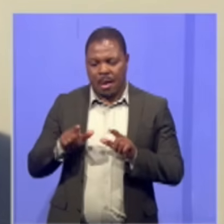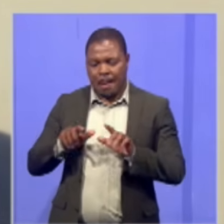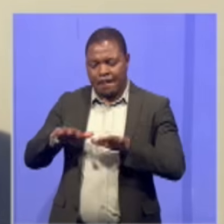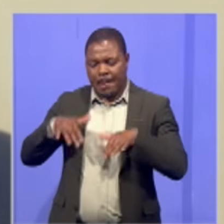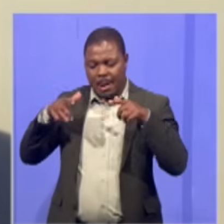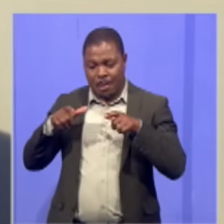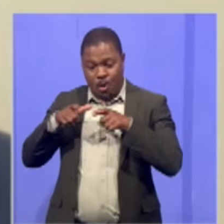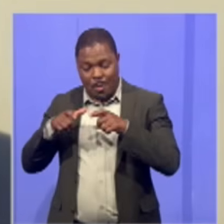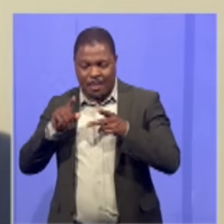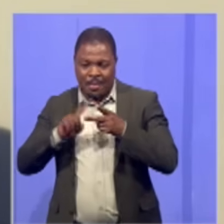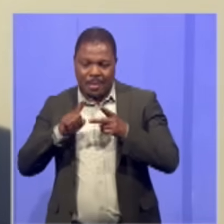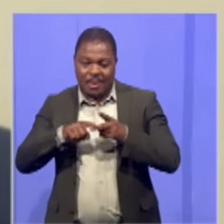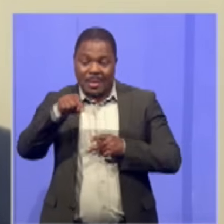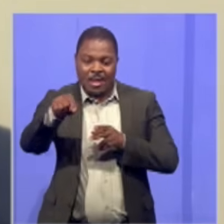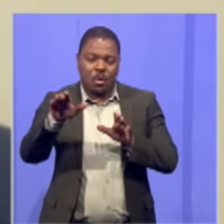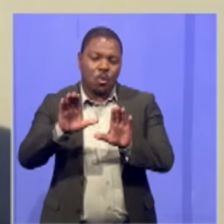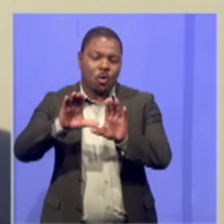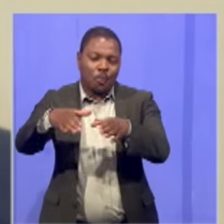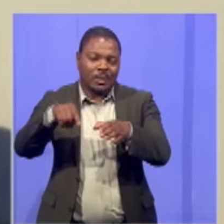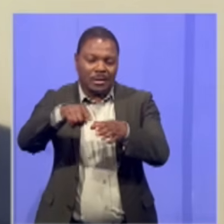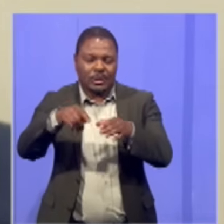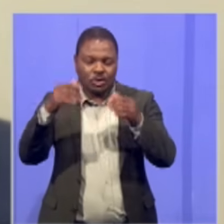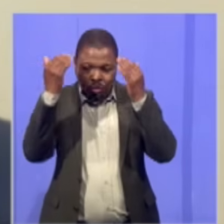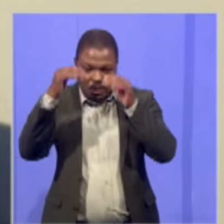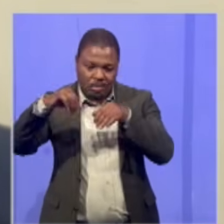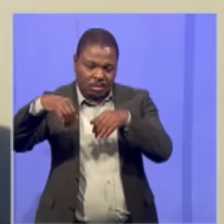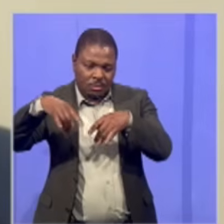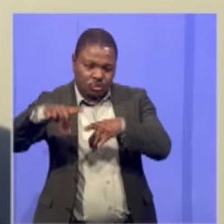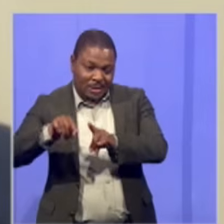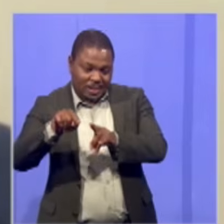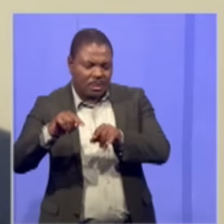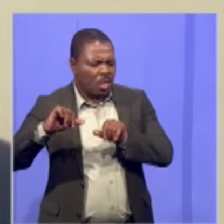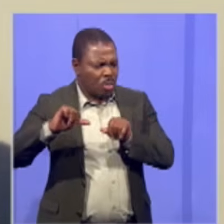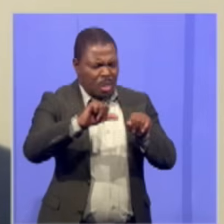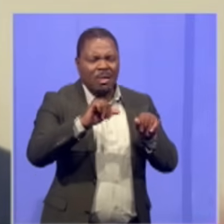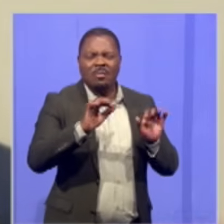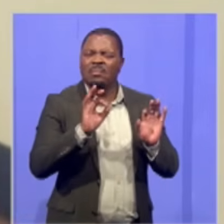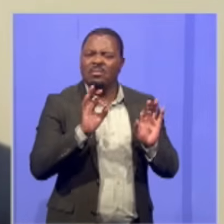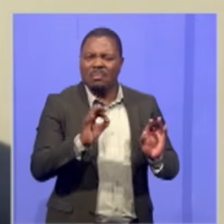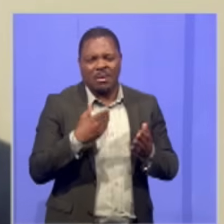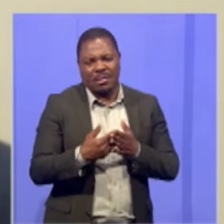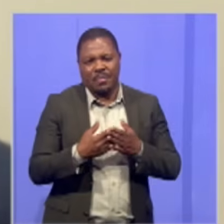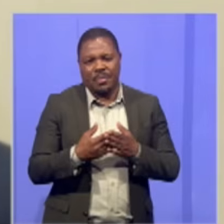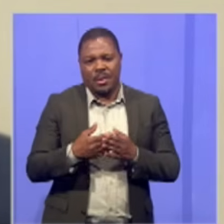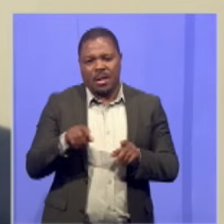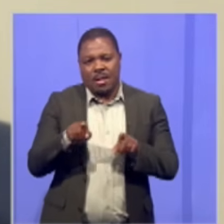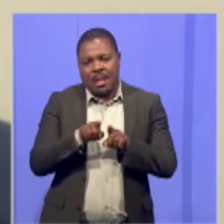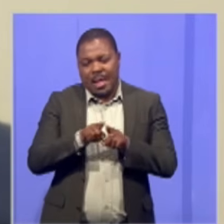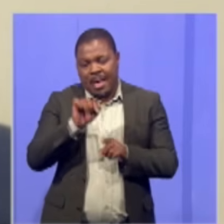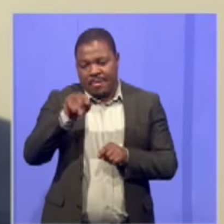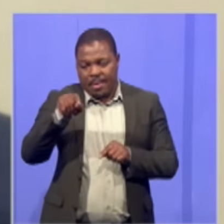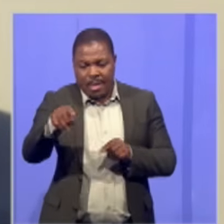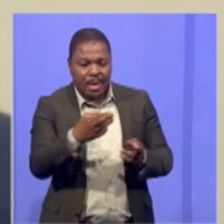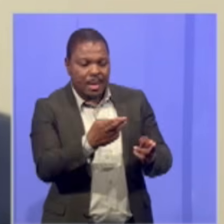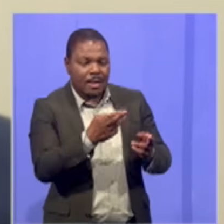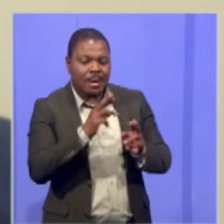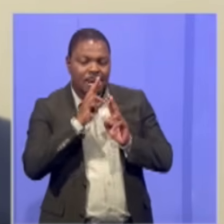le commission ena ya diphuputso di tswele pele, hoba mo ileng hore hona le ho tshwana ha